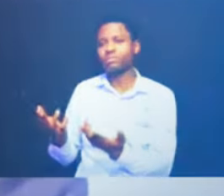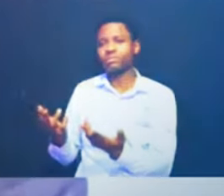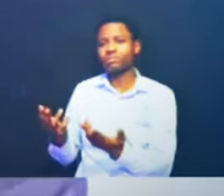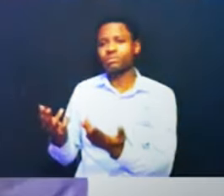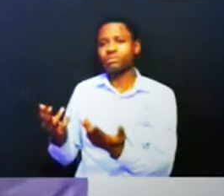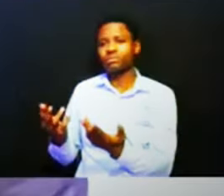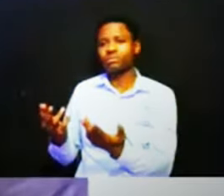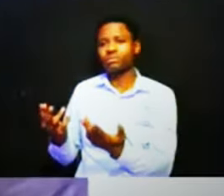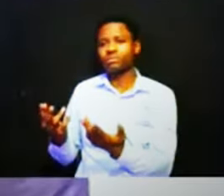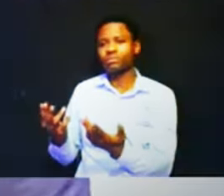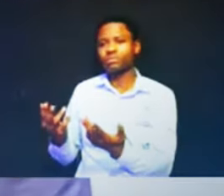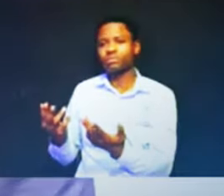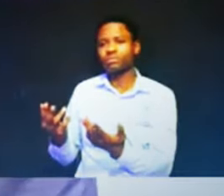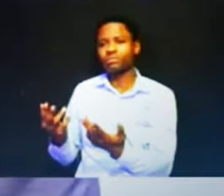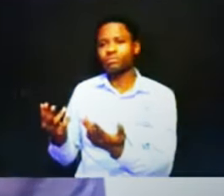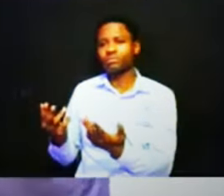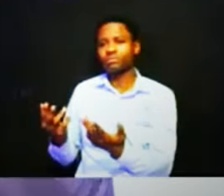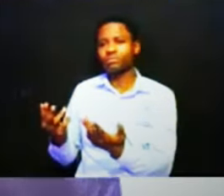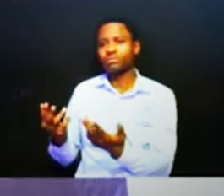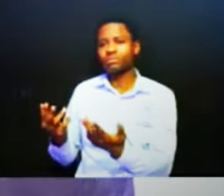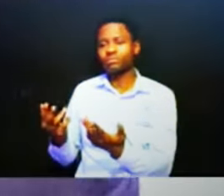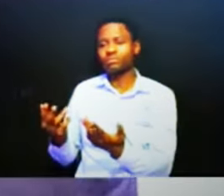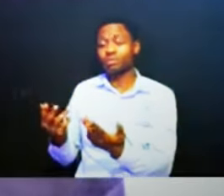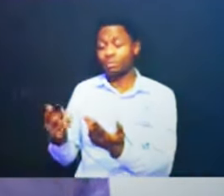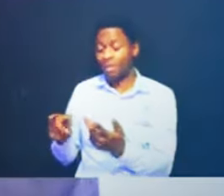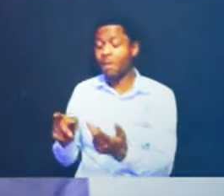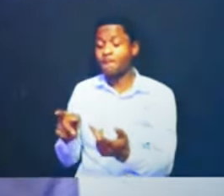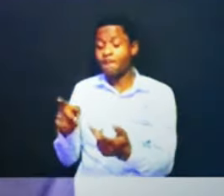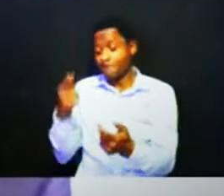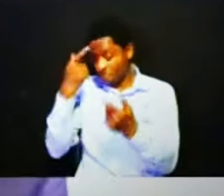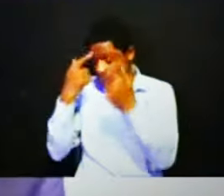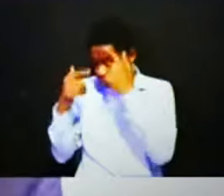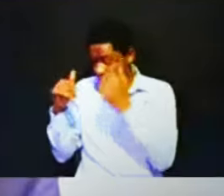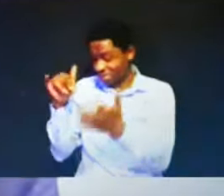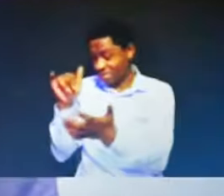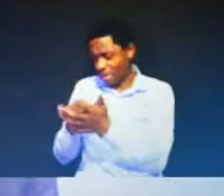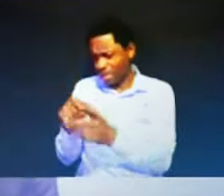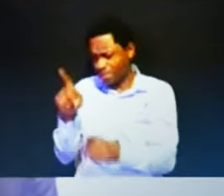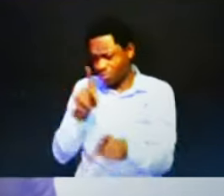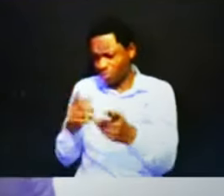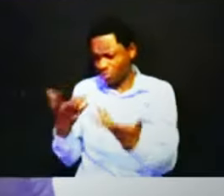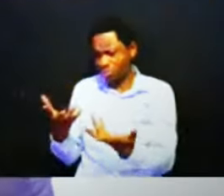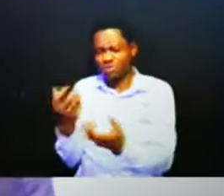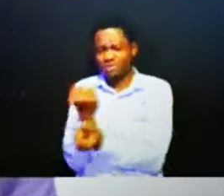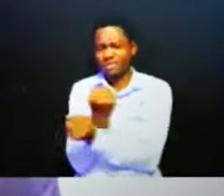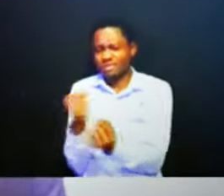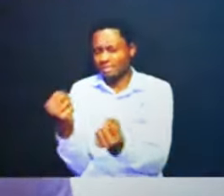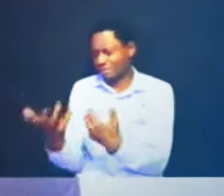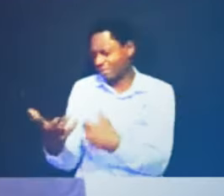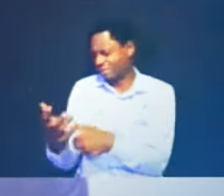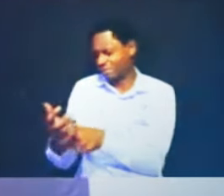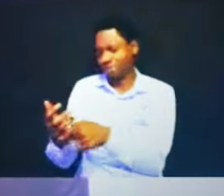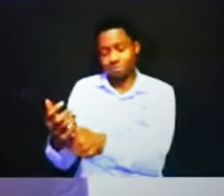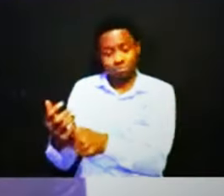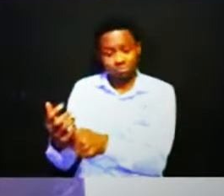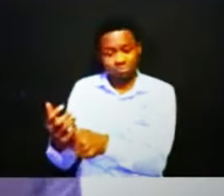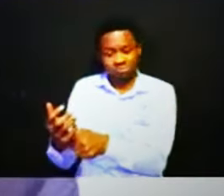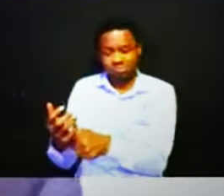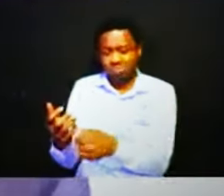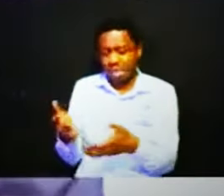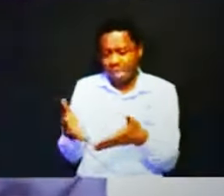people want to save their skins at the detriment of a whole